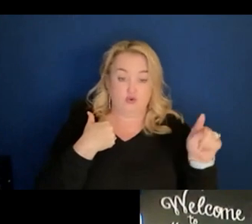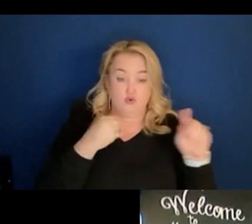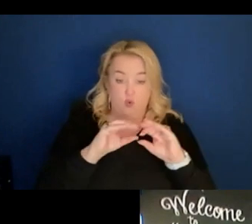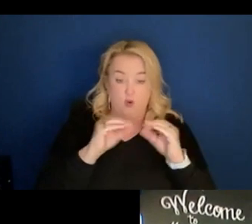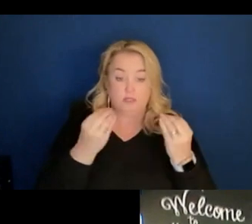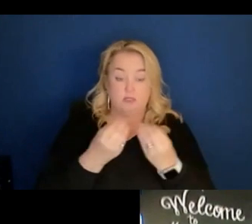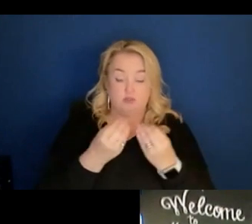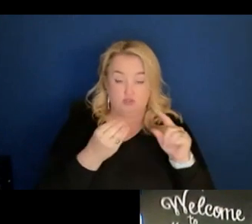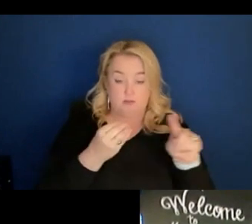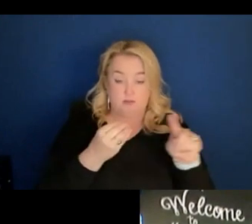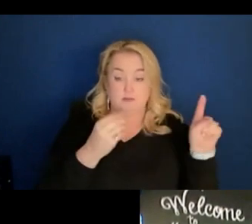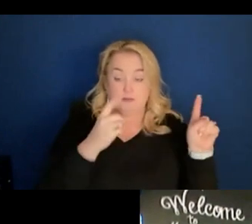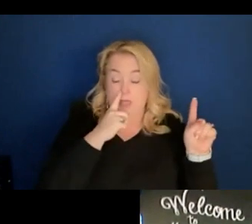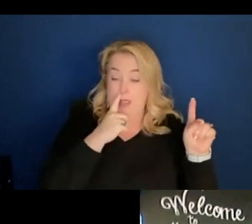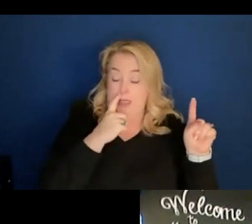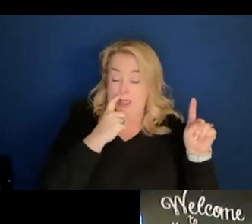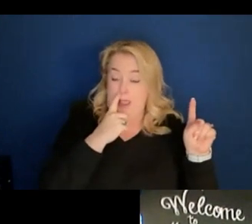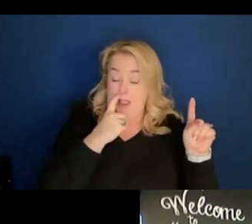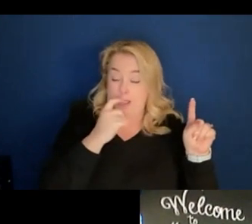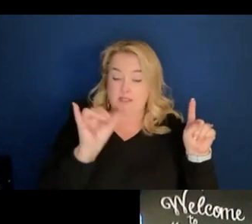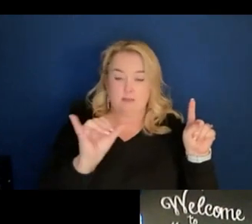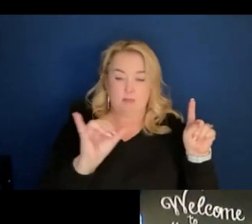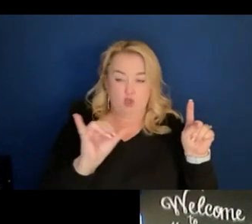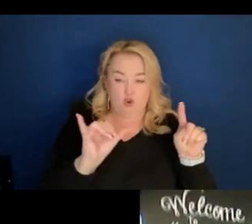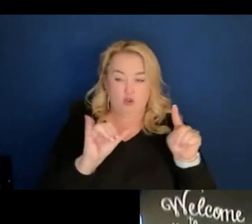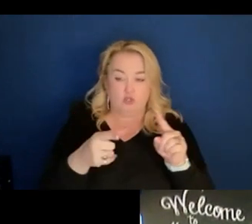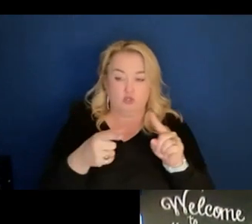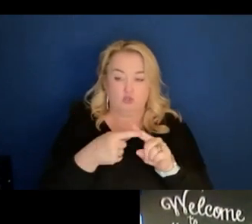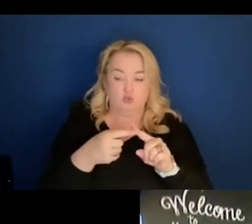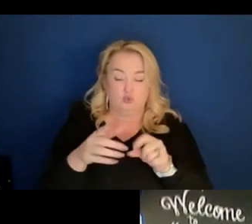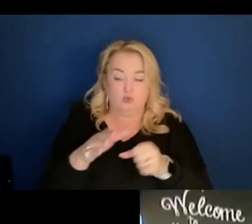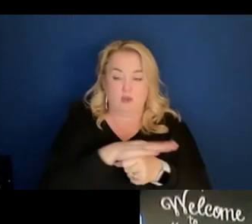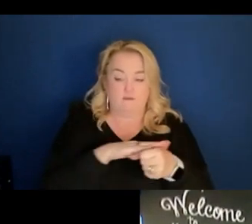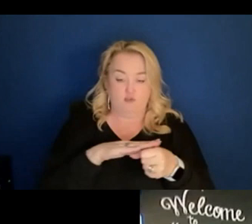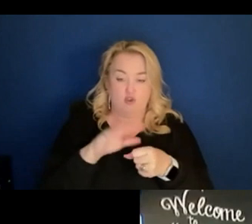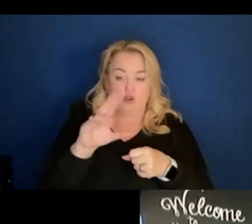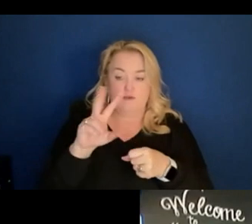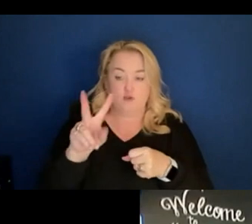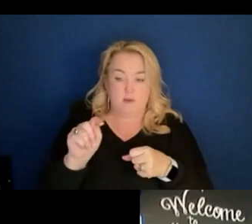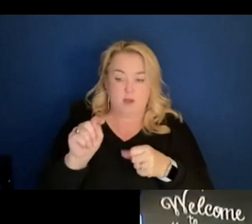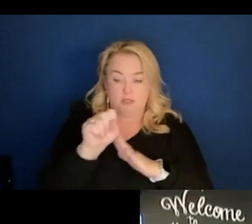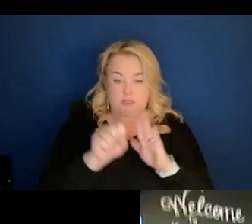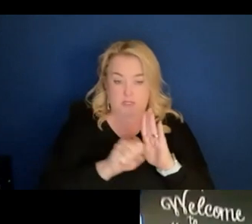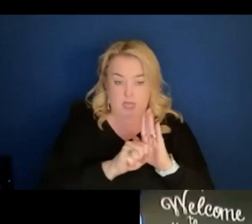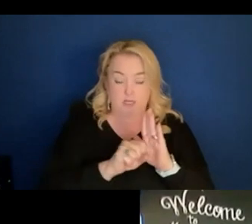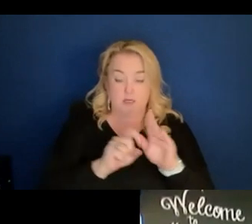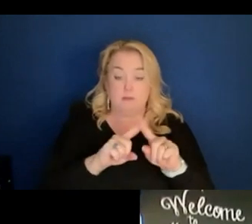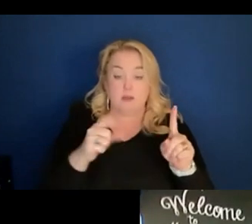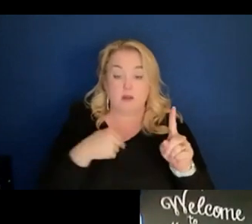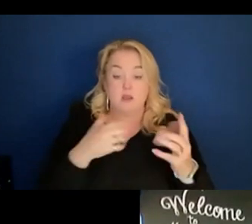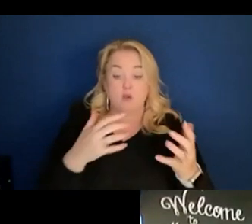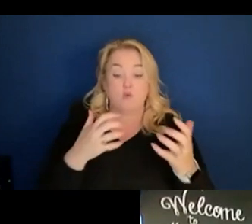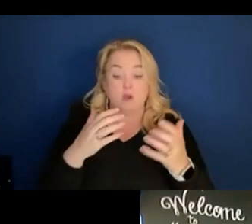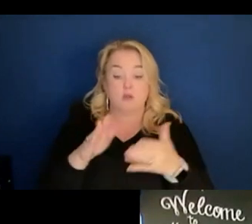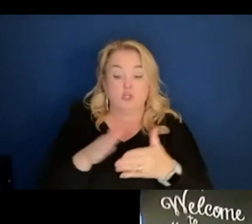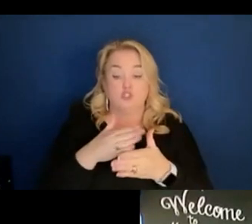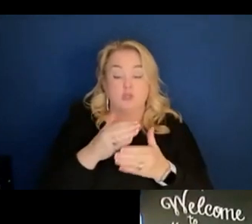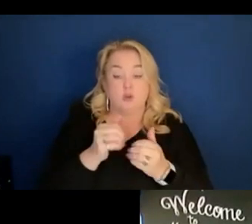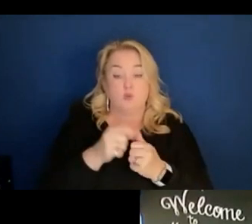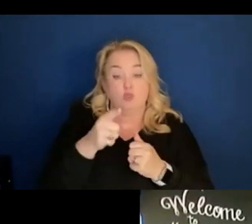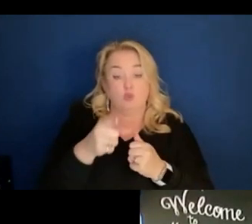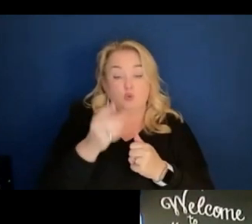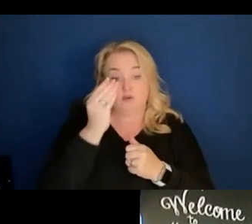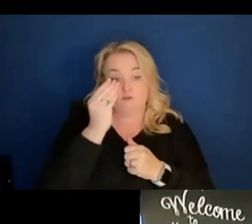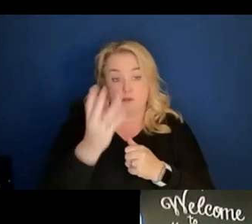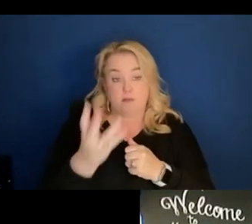organizations, similar organizations that cover the rest of the state. I'd like to share with you some